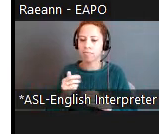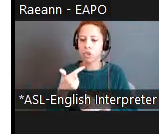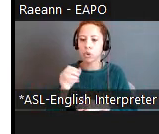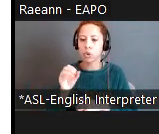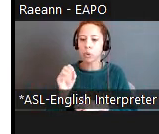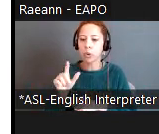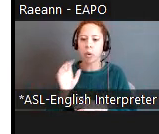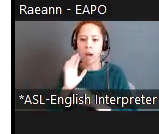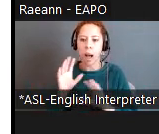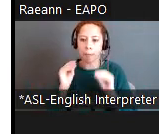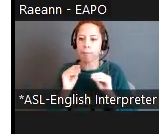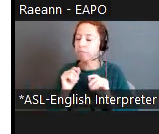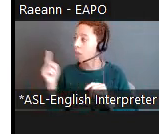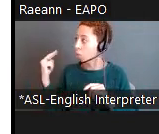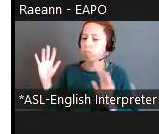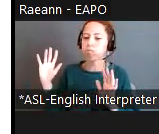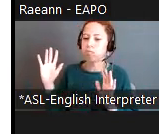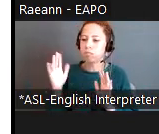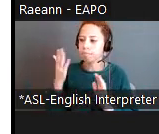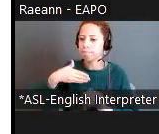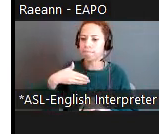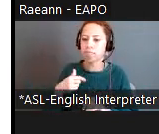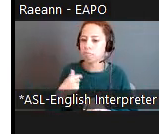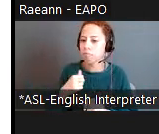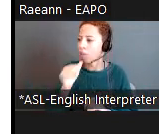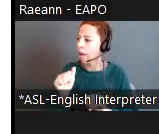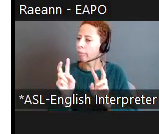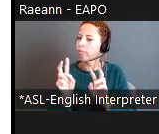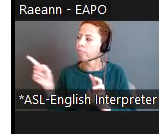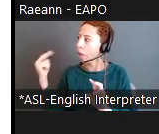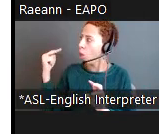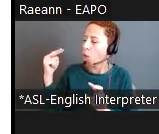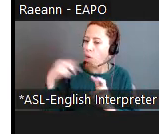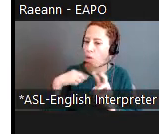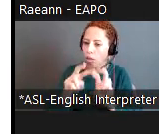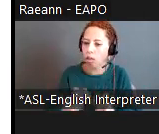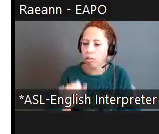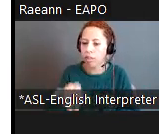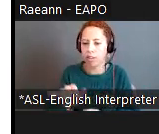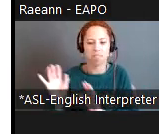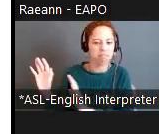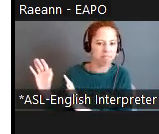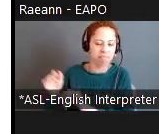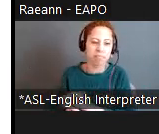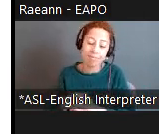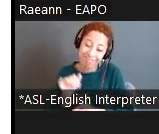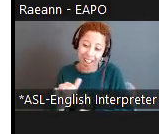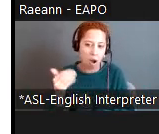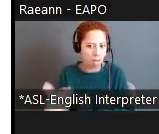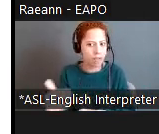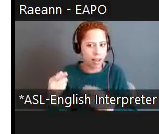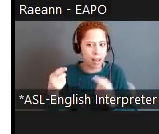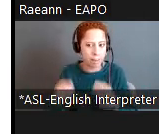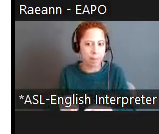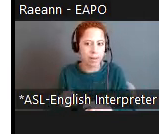out of the page very quickly, and no one's going to know that you were looking into this information, which unfortunately is a common occurrence. So that's why that button